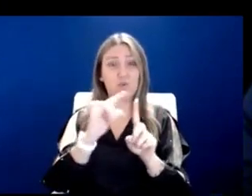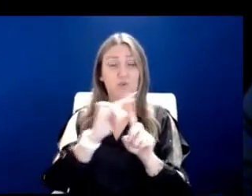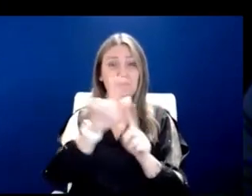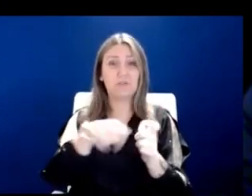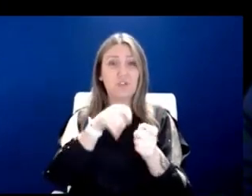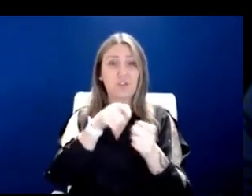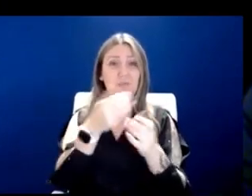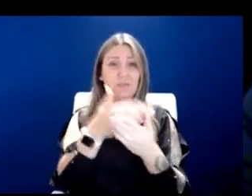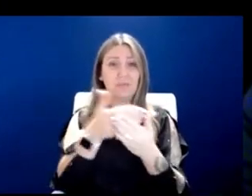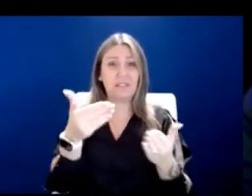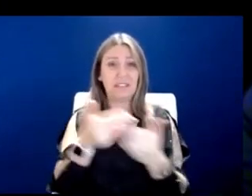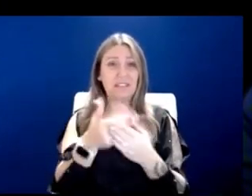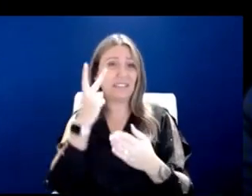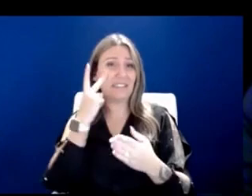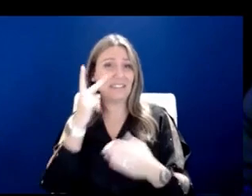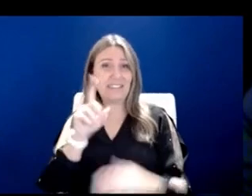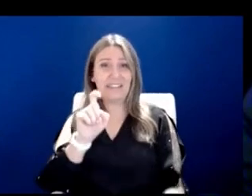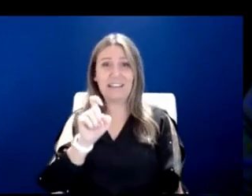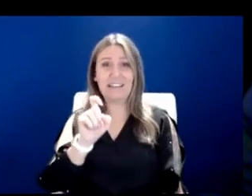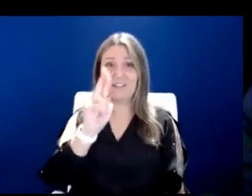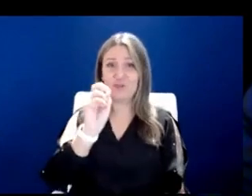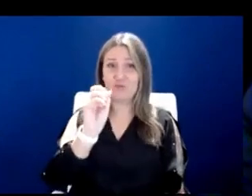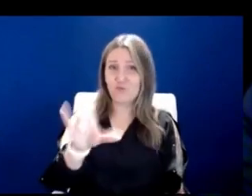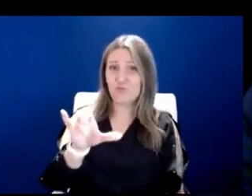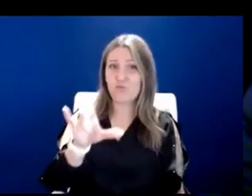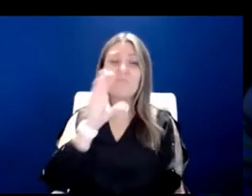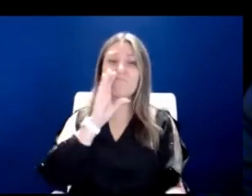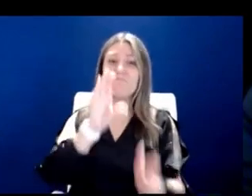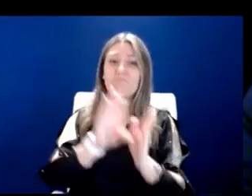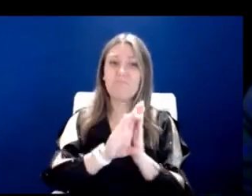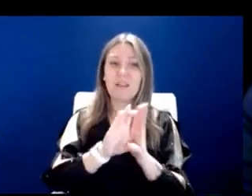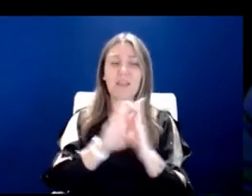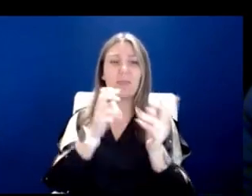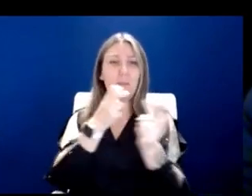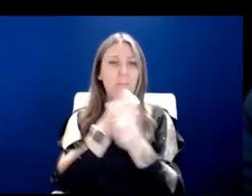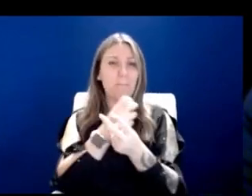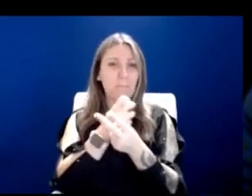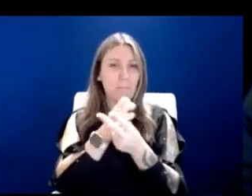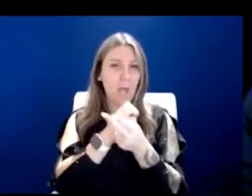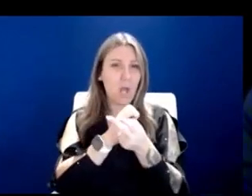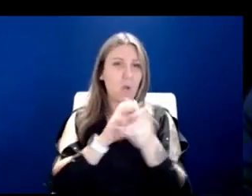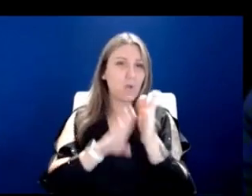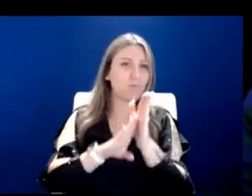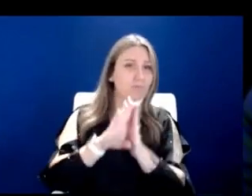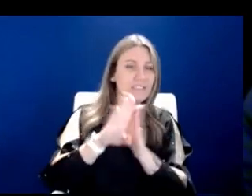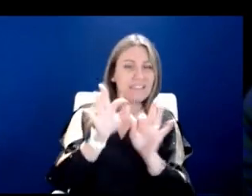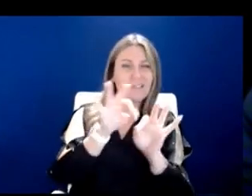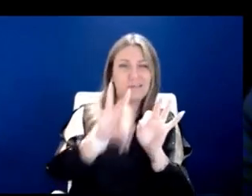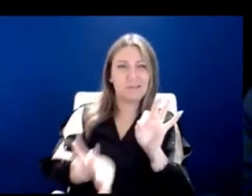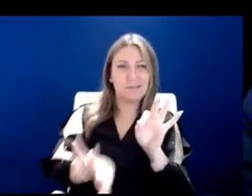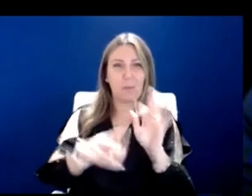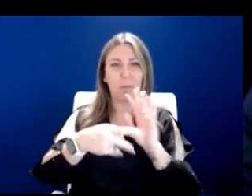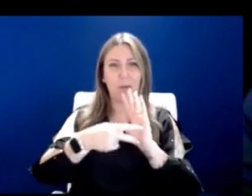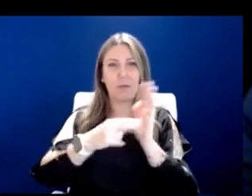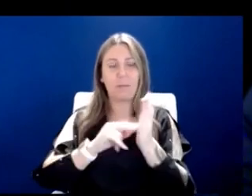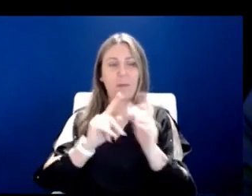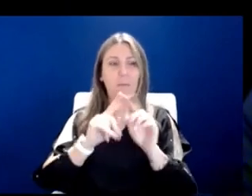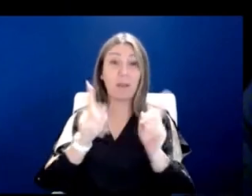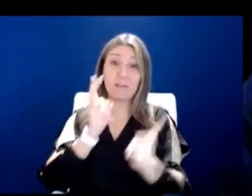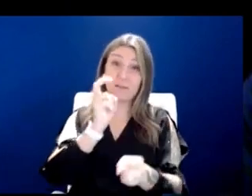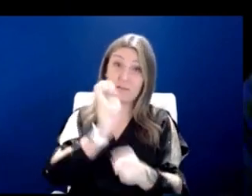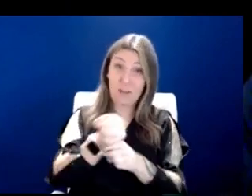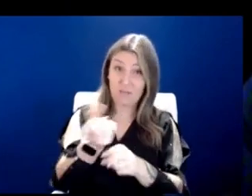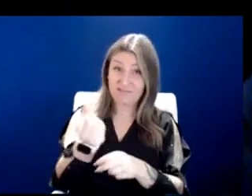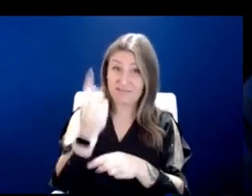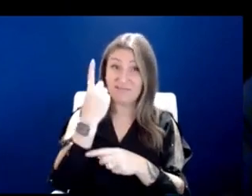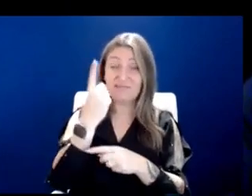x-ray that show bone maturity. And so, from a simplest term, but it's hard to tell because everybody ages